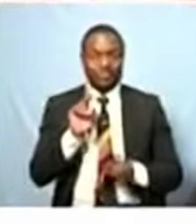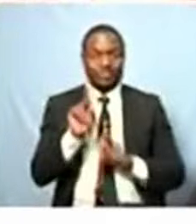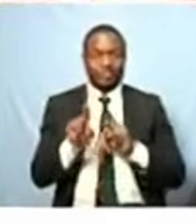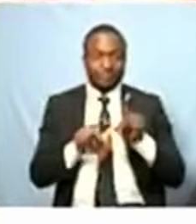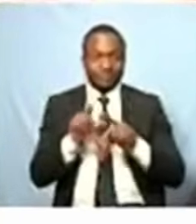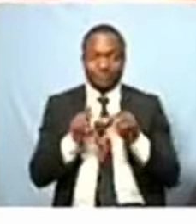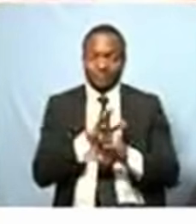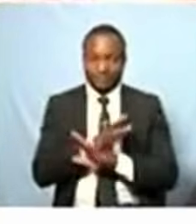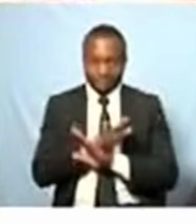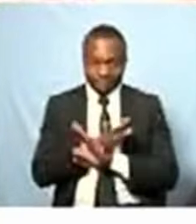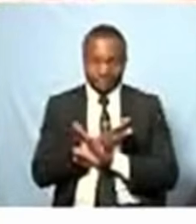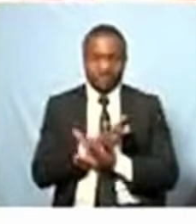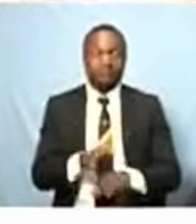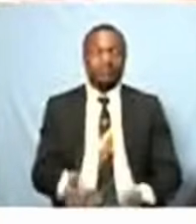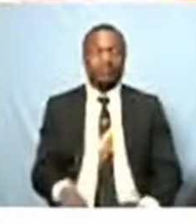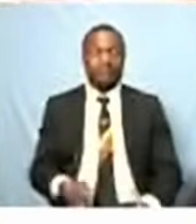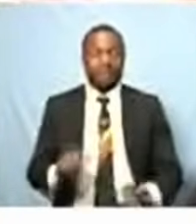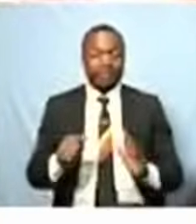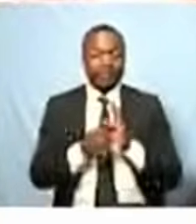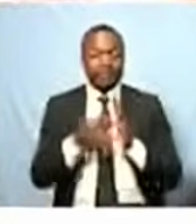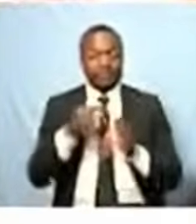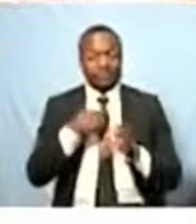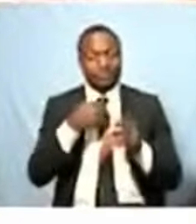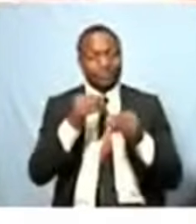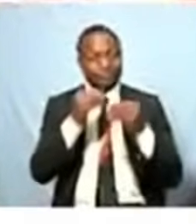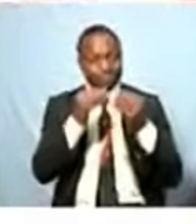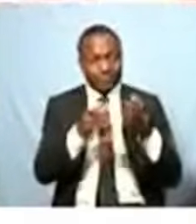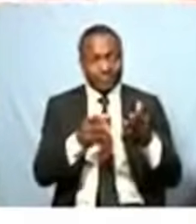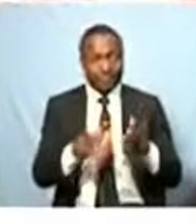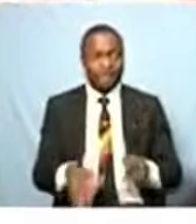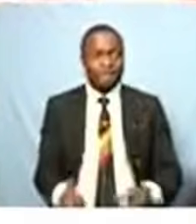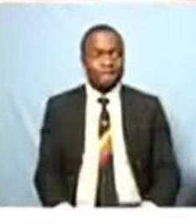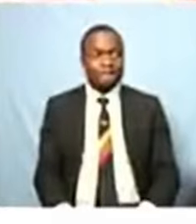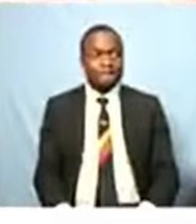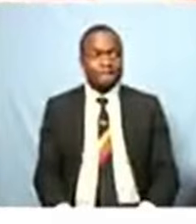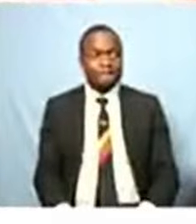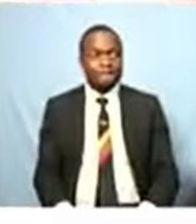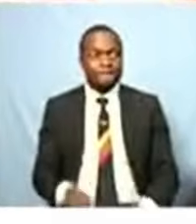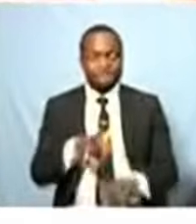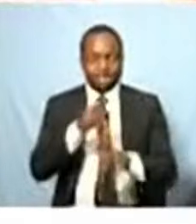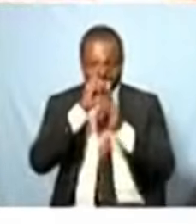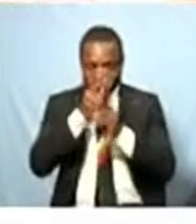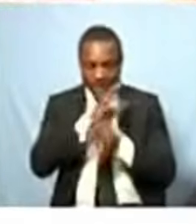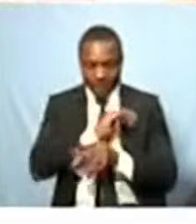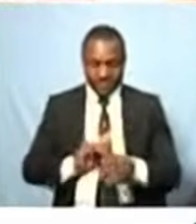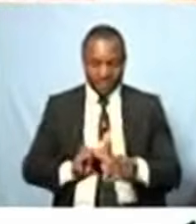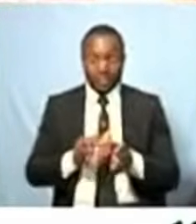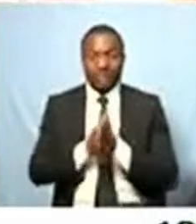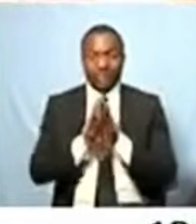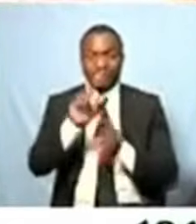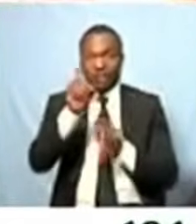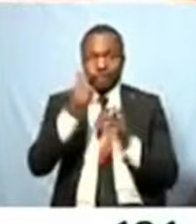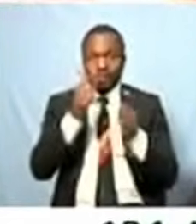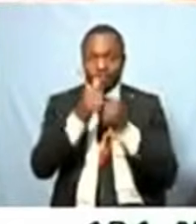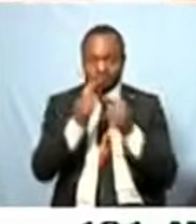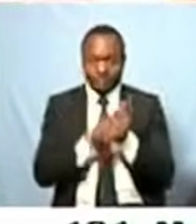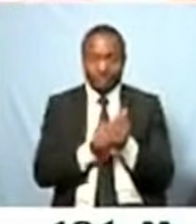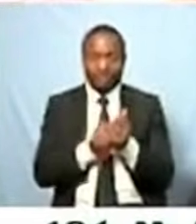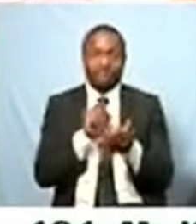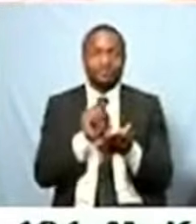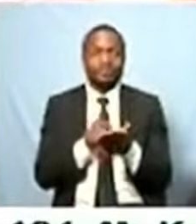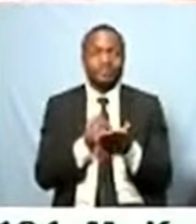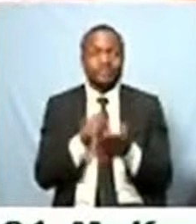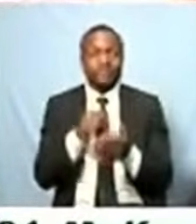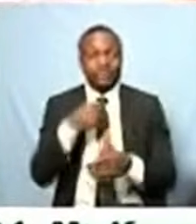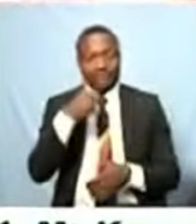The point I was making is when my honorable member was asked a question, he talked about being shocked. I was just